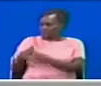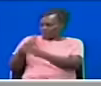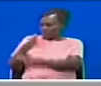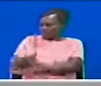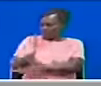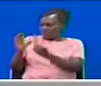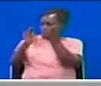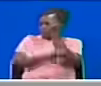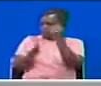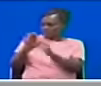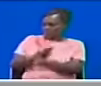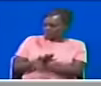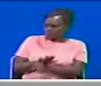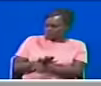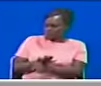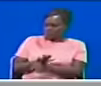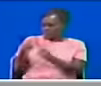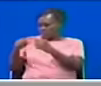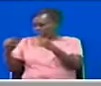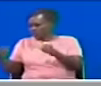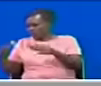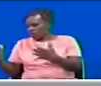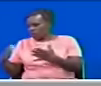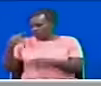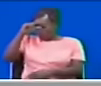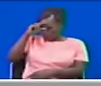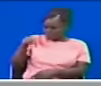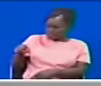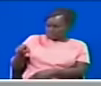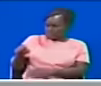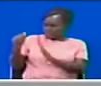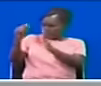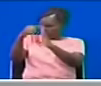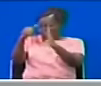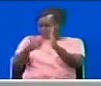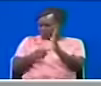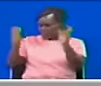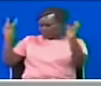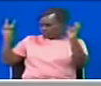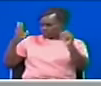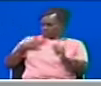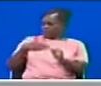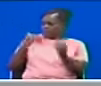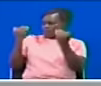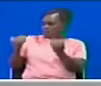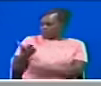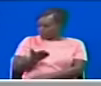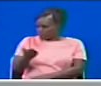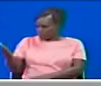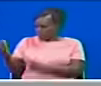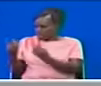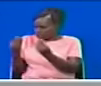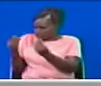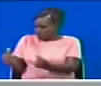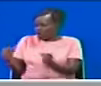board, whether you're from the opposition, the ruling party, these are our issues, and we will require you to speak to